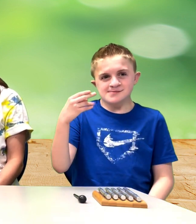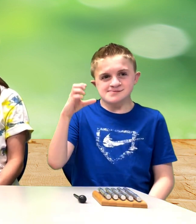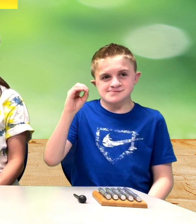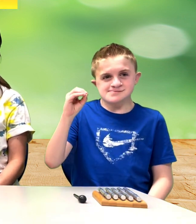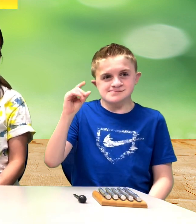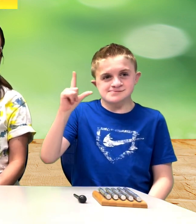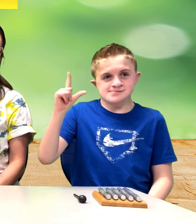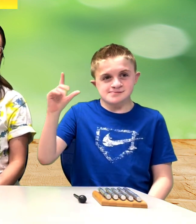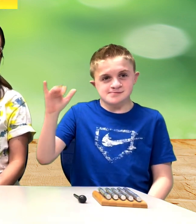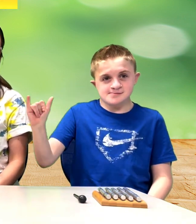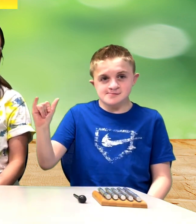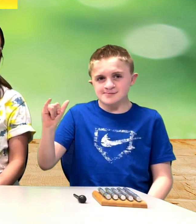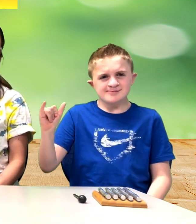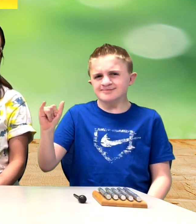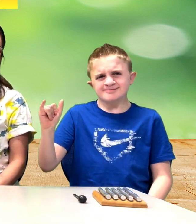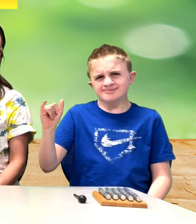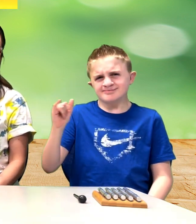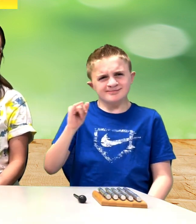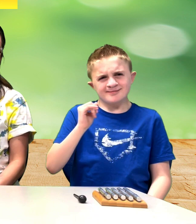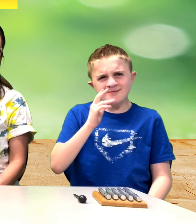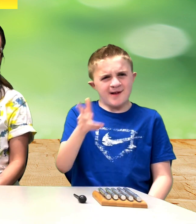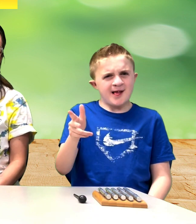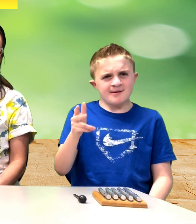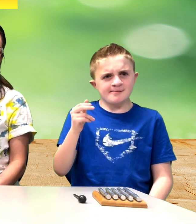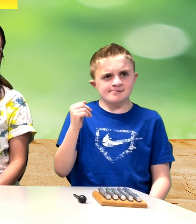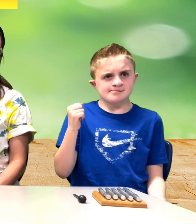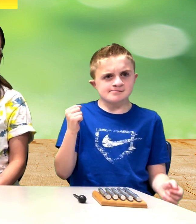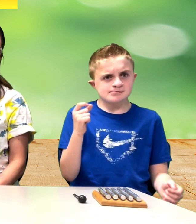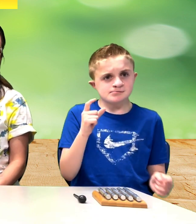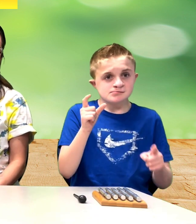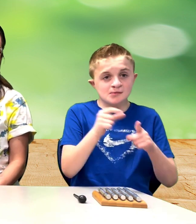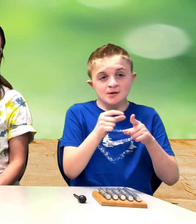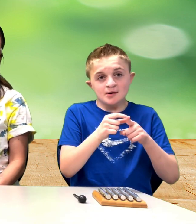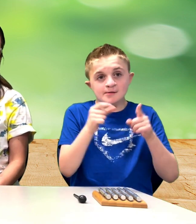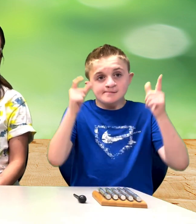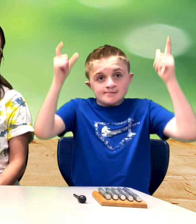Stay tuned for your sight words after the pledge.